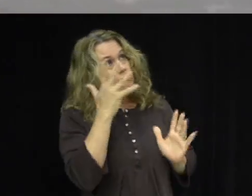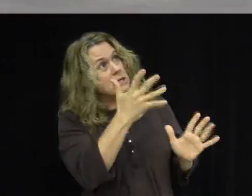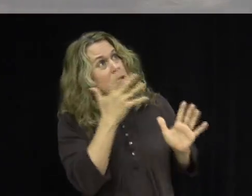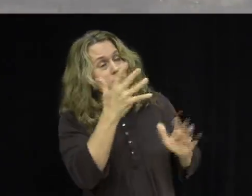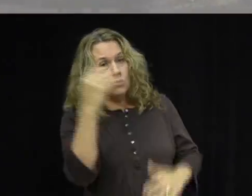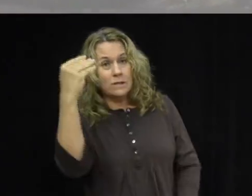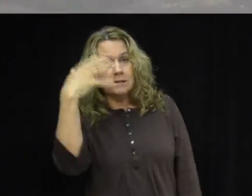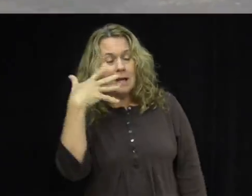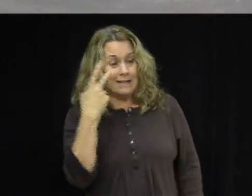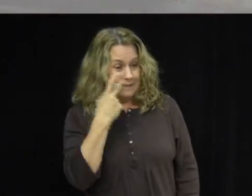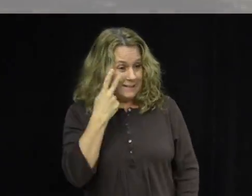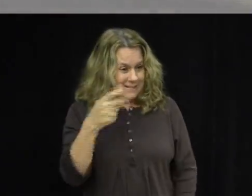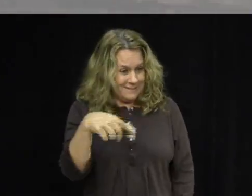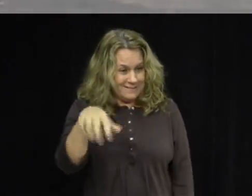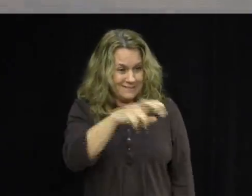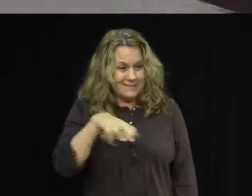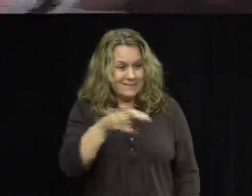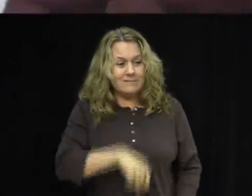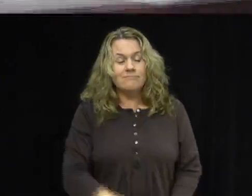sun, you see?